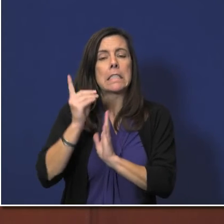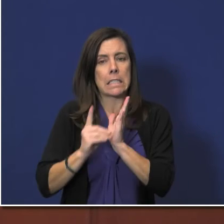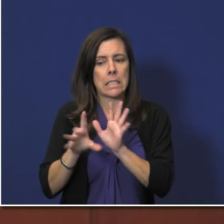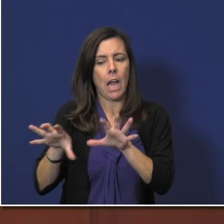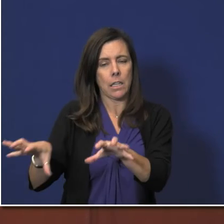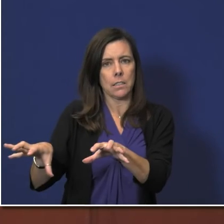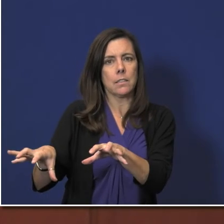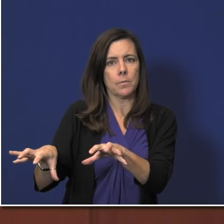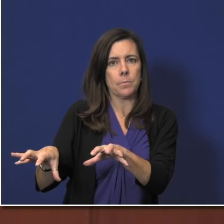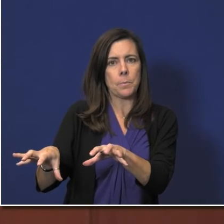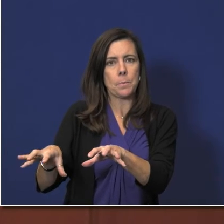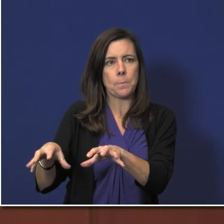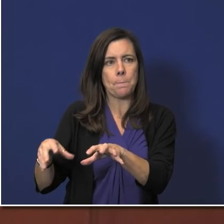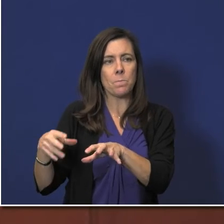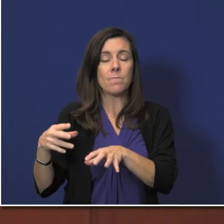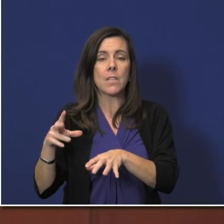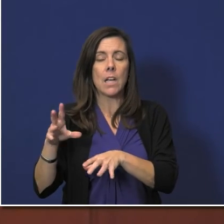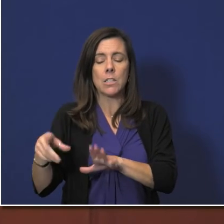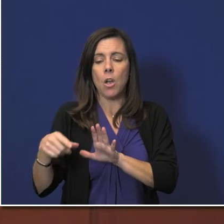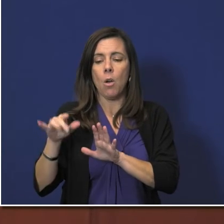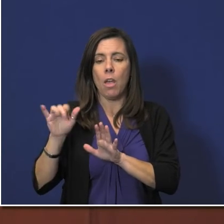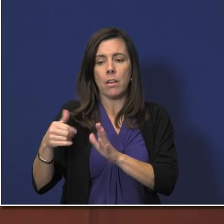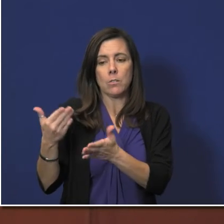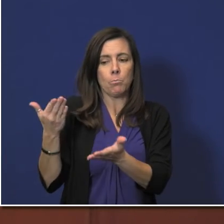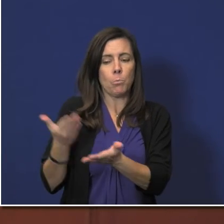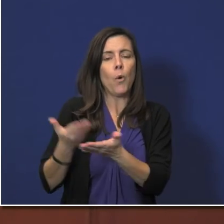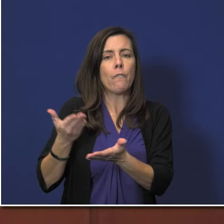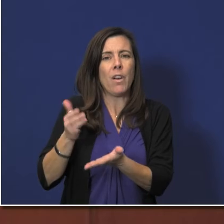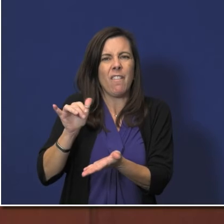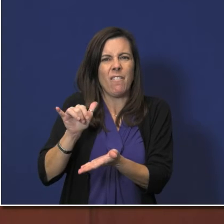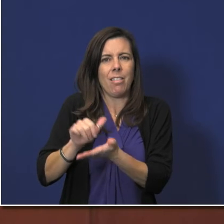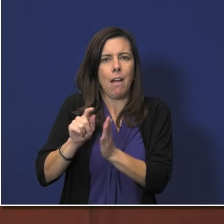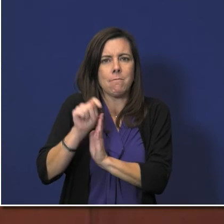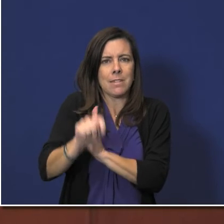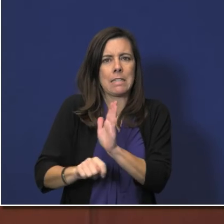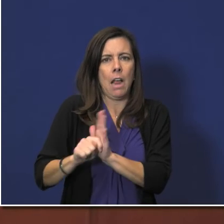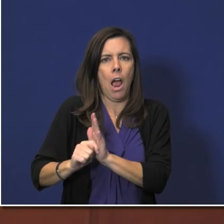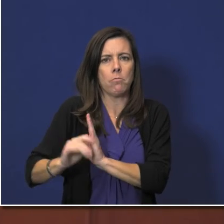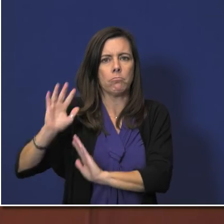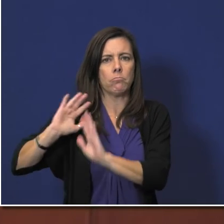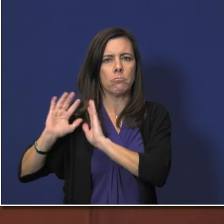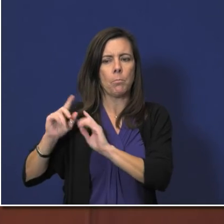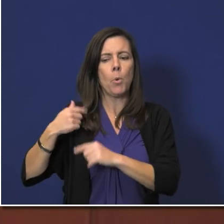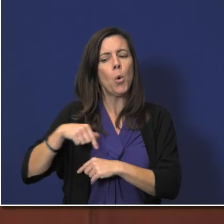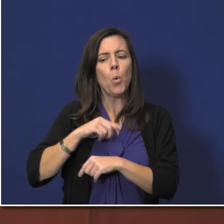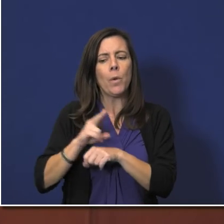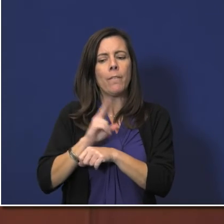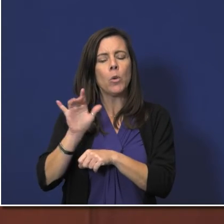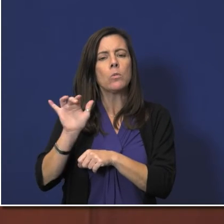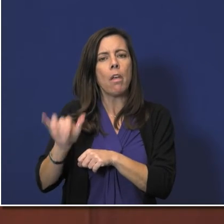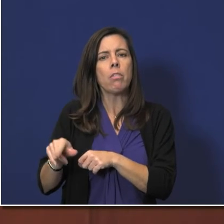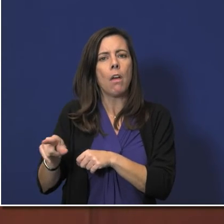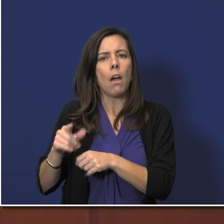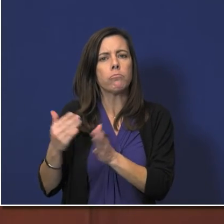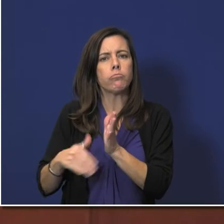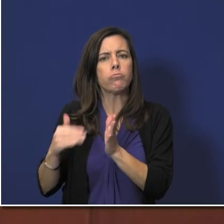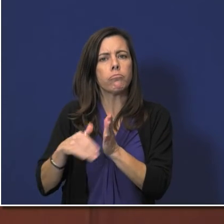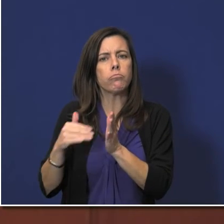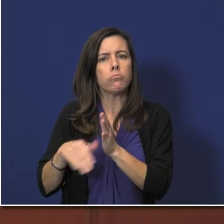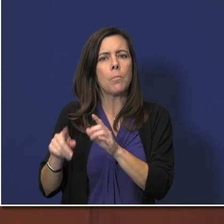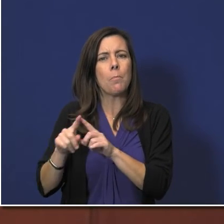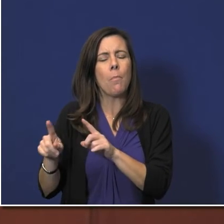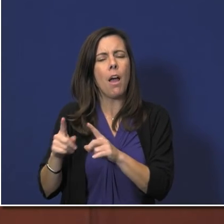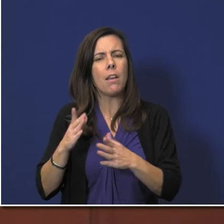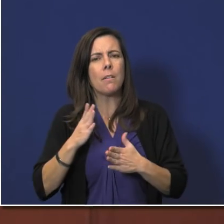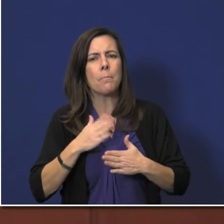is reflective of that time frame, but we've used it over and over again. But what I will say, I'm glad to hear